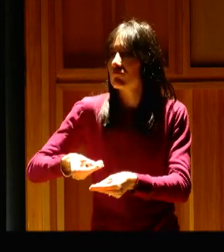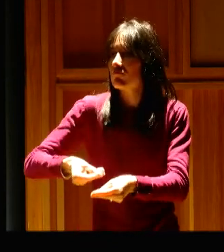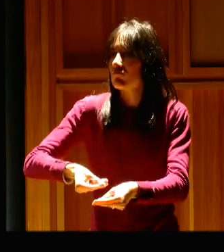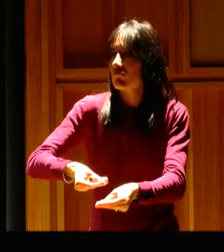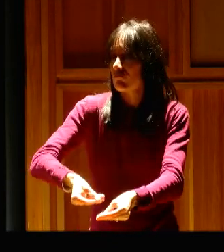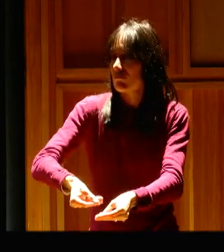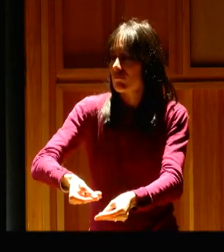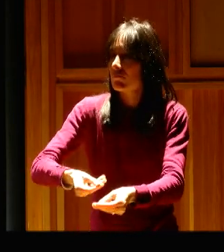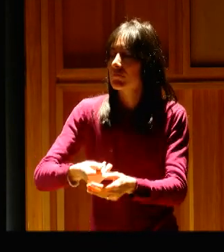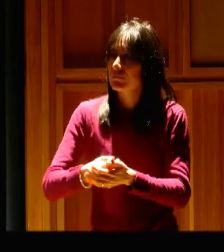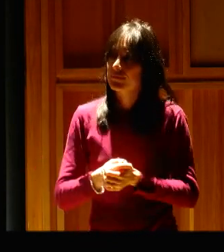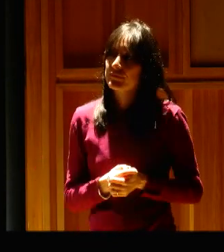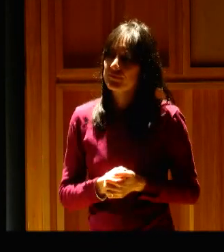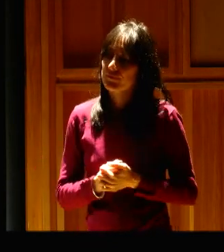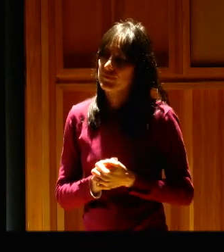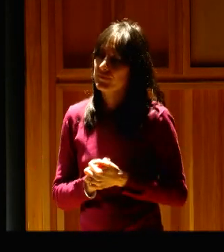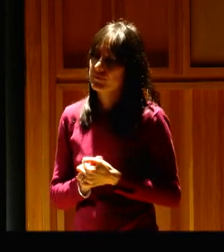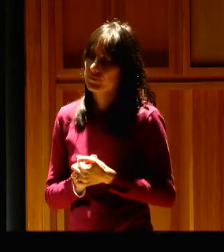stories reside.